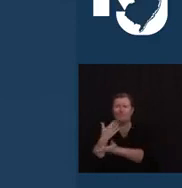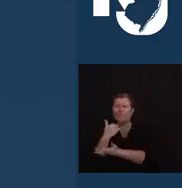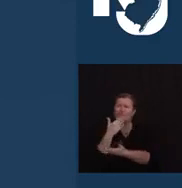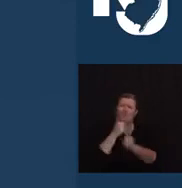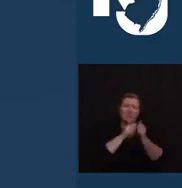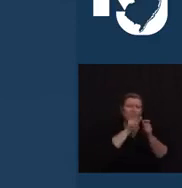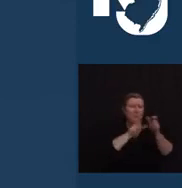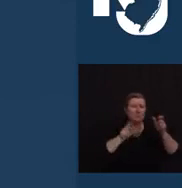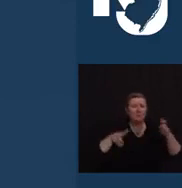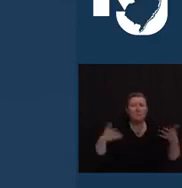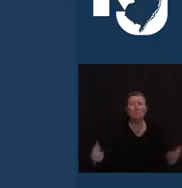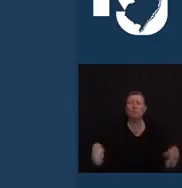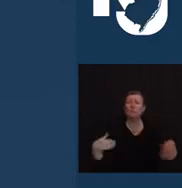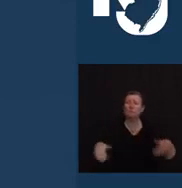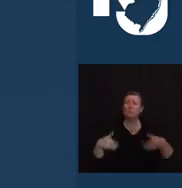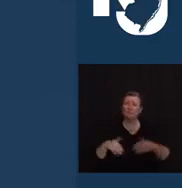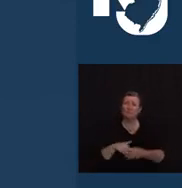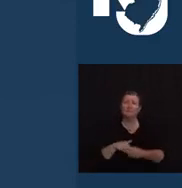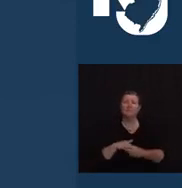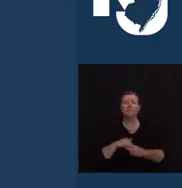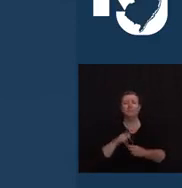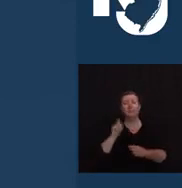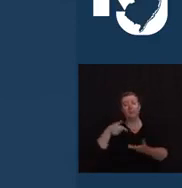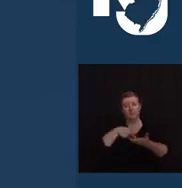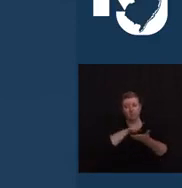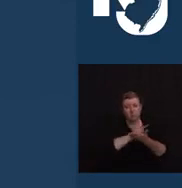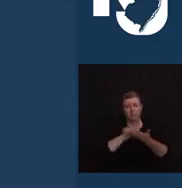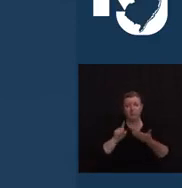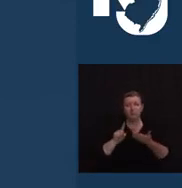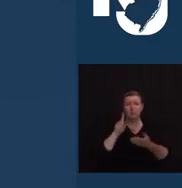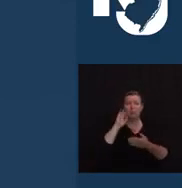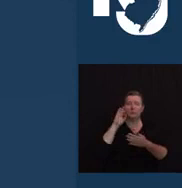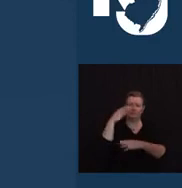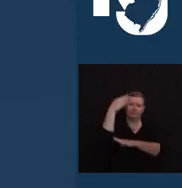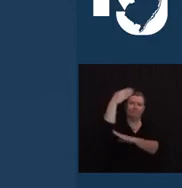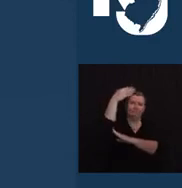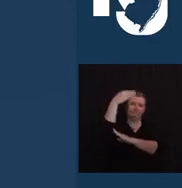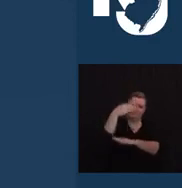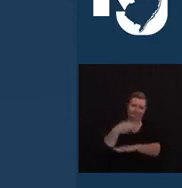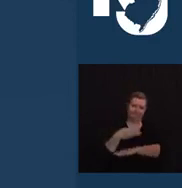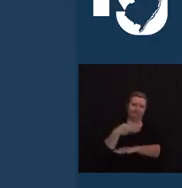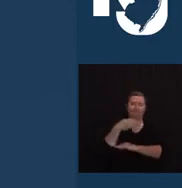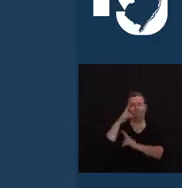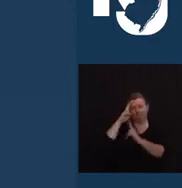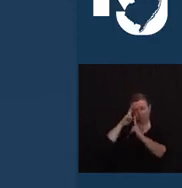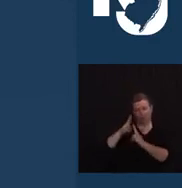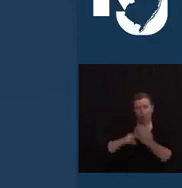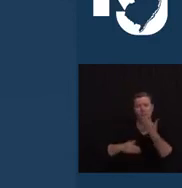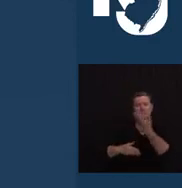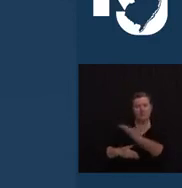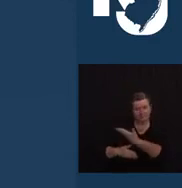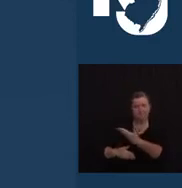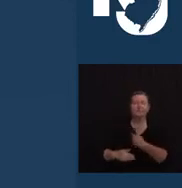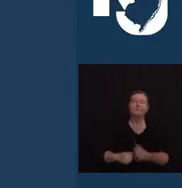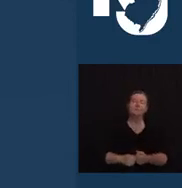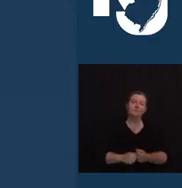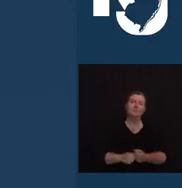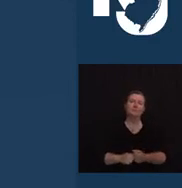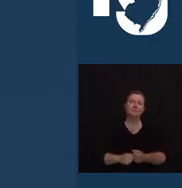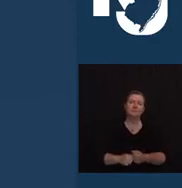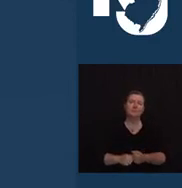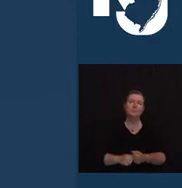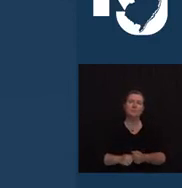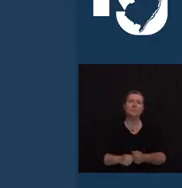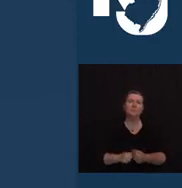be lowered in his honor and memory, and our condolences go out to his family and friends and all who served alongside him under the